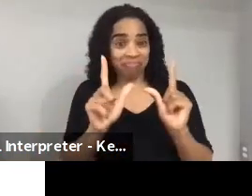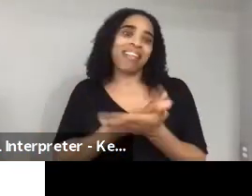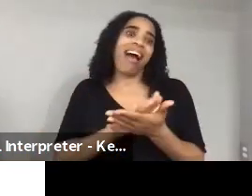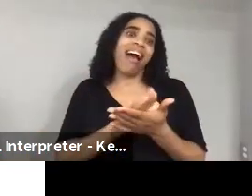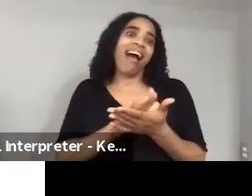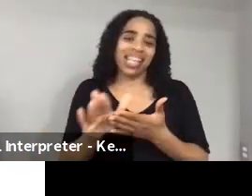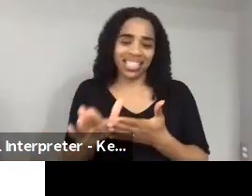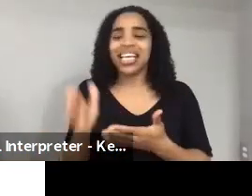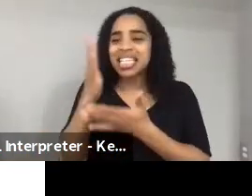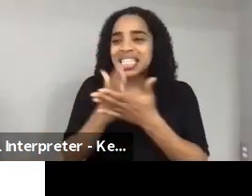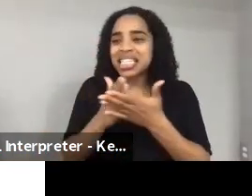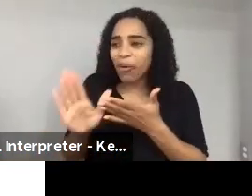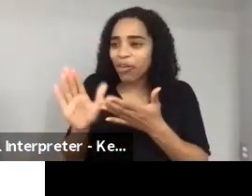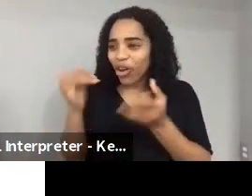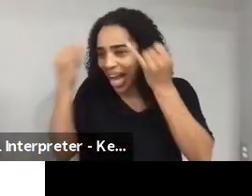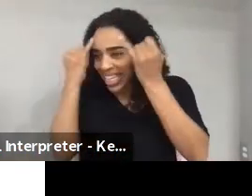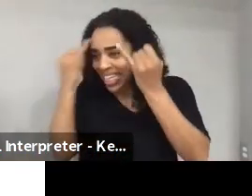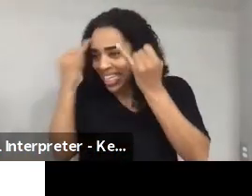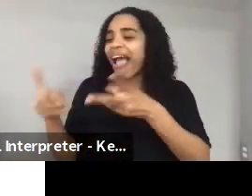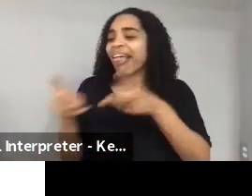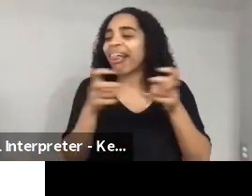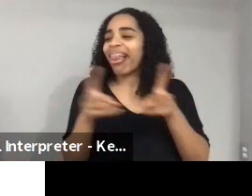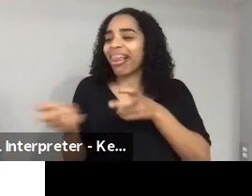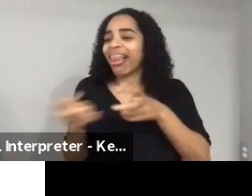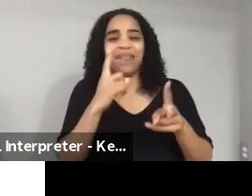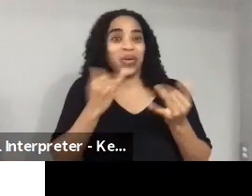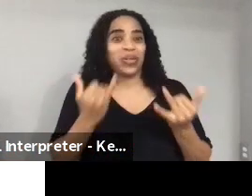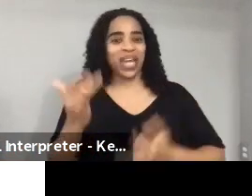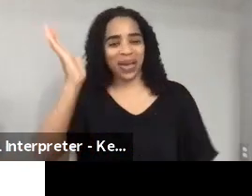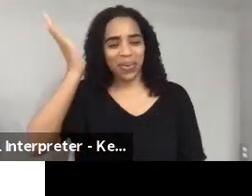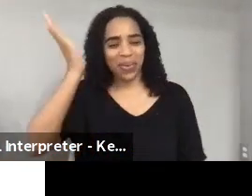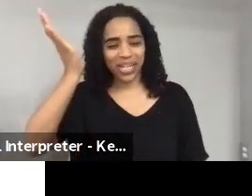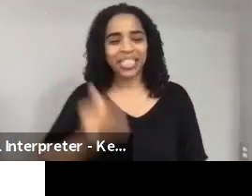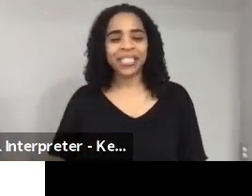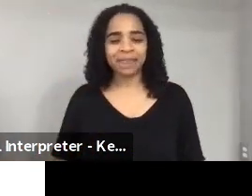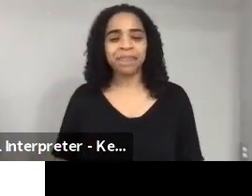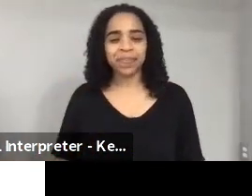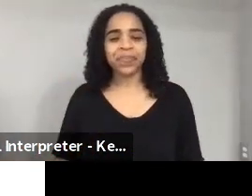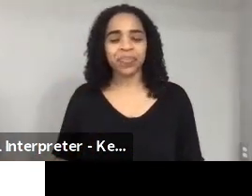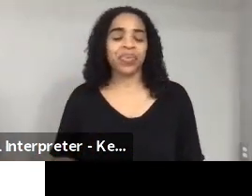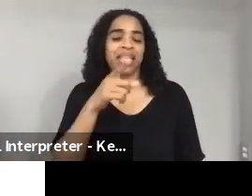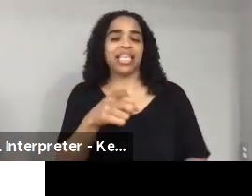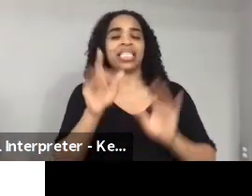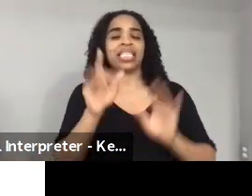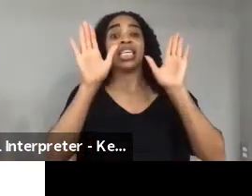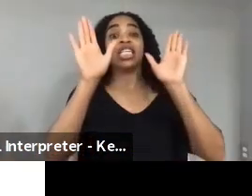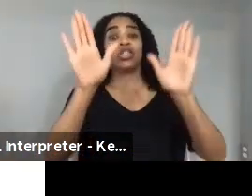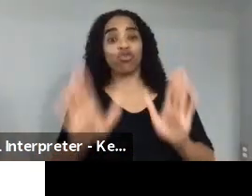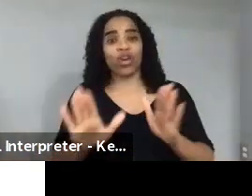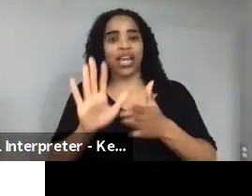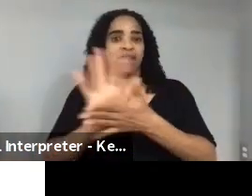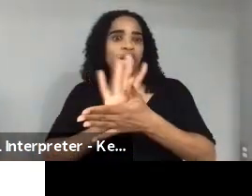some ideas off of that for today's presentation. So this is one of her great videos, or I'm sorry,